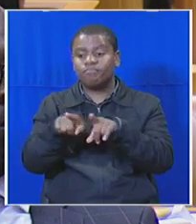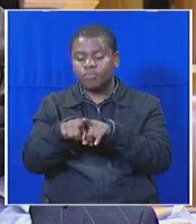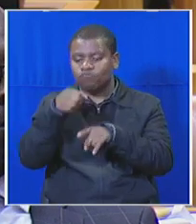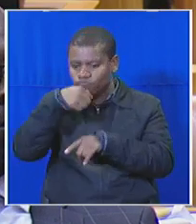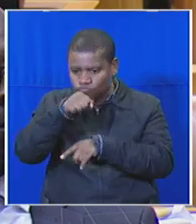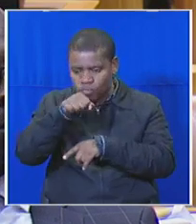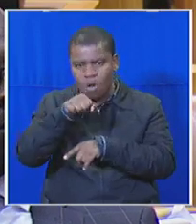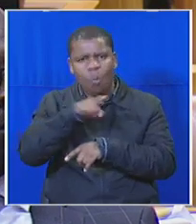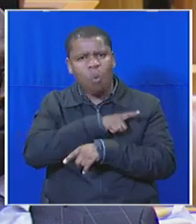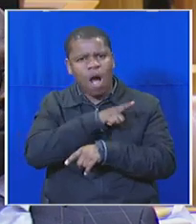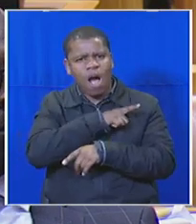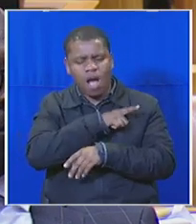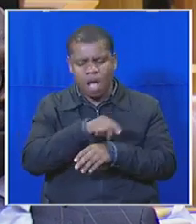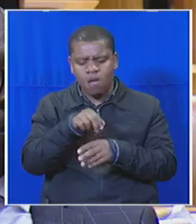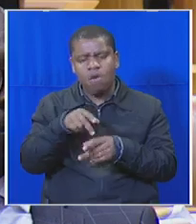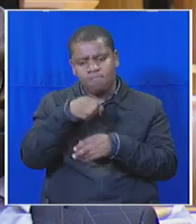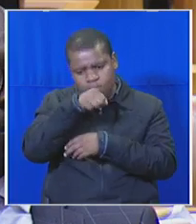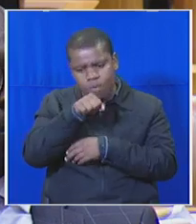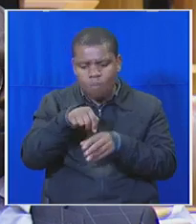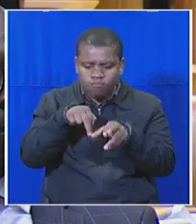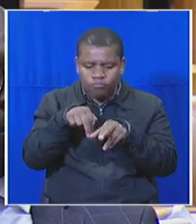phambi kwayo ayijongi phaa.